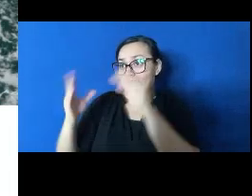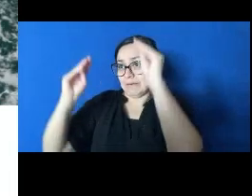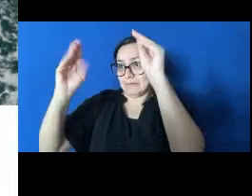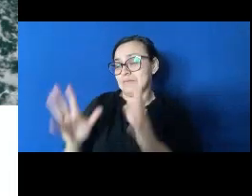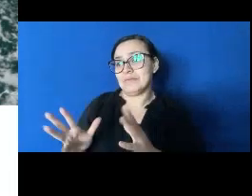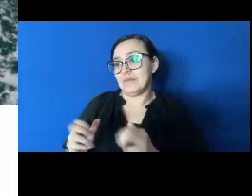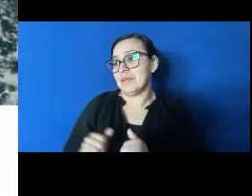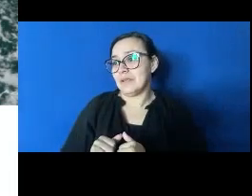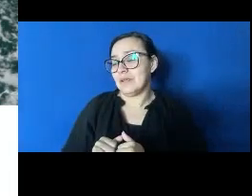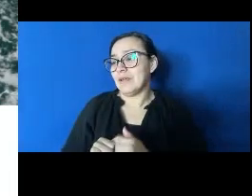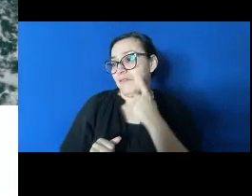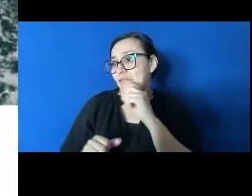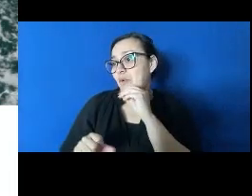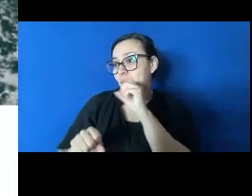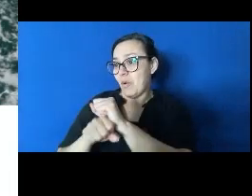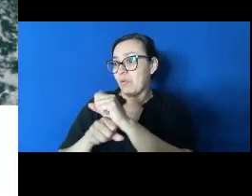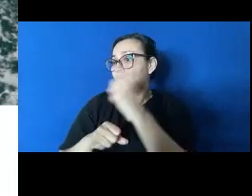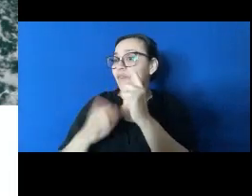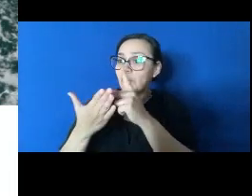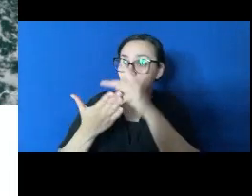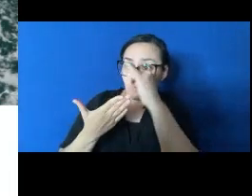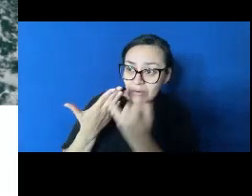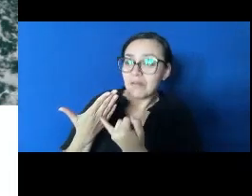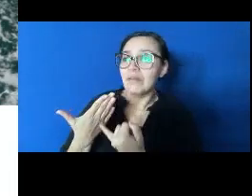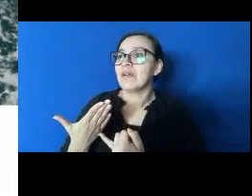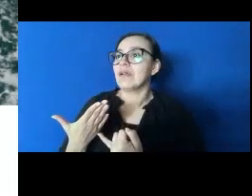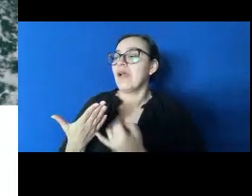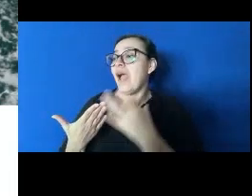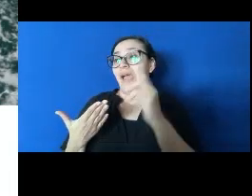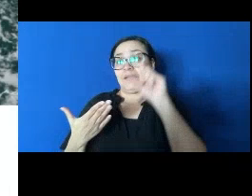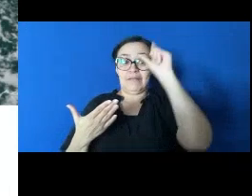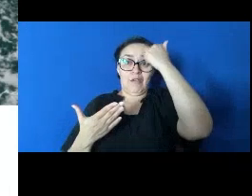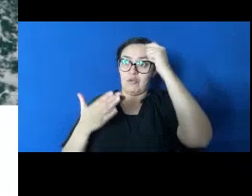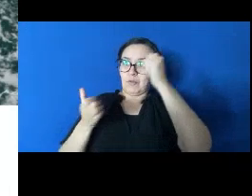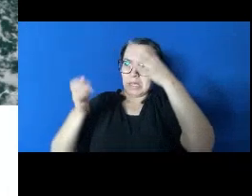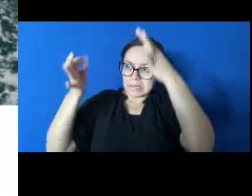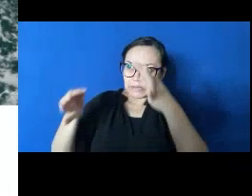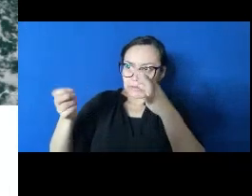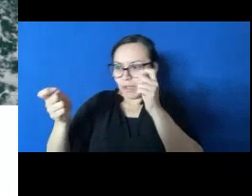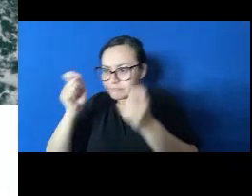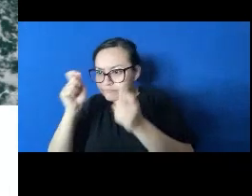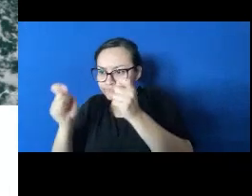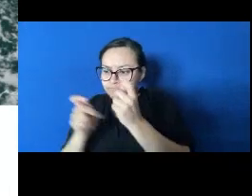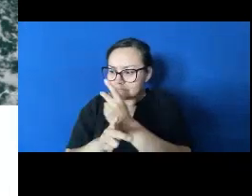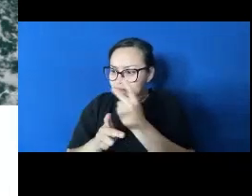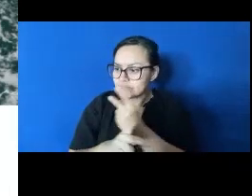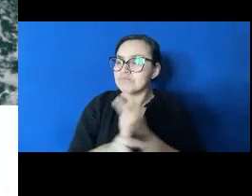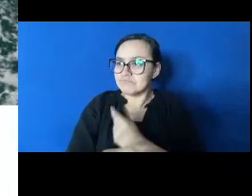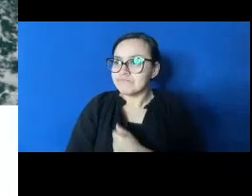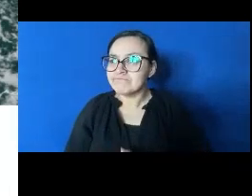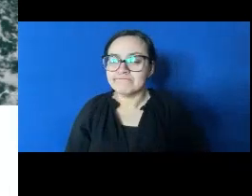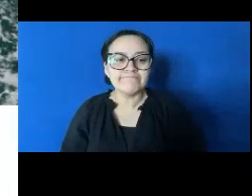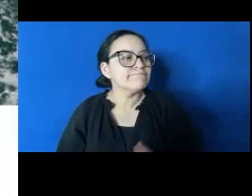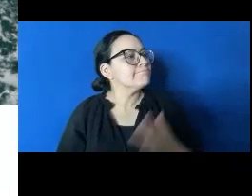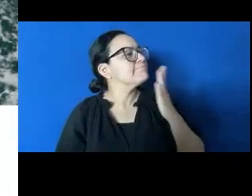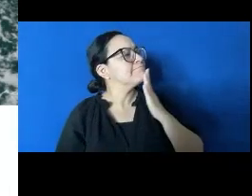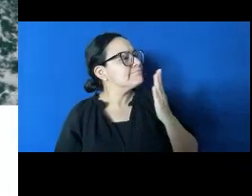to students so that students can make their